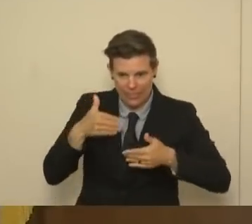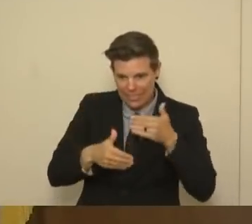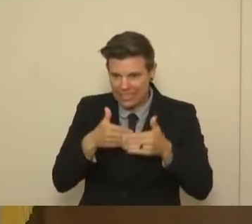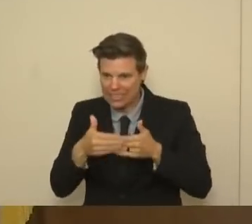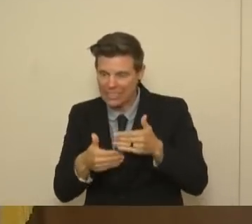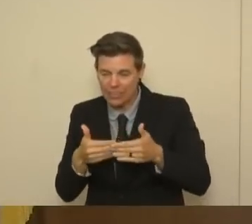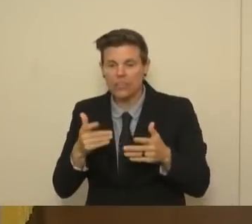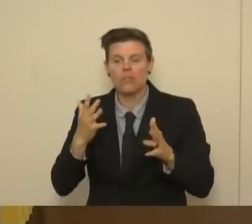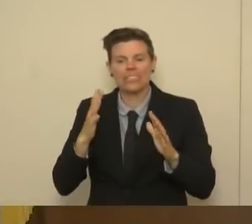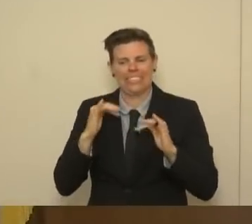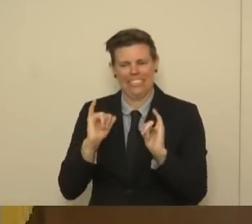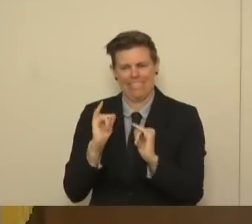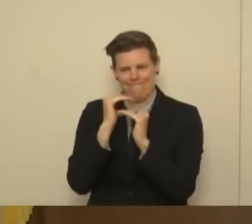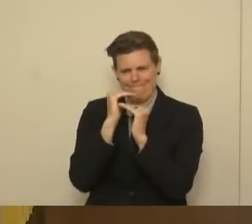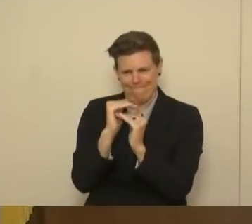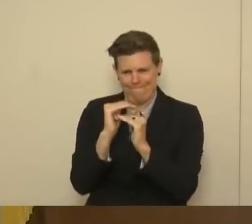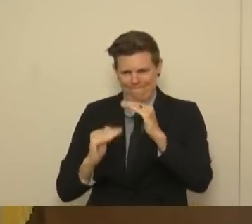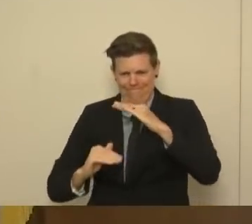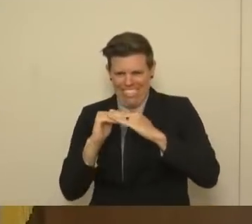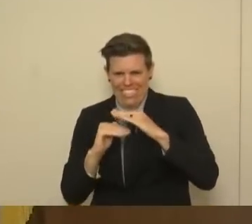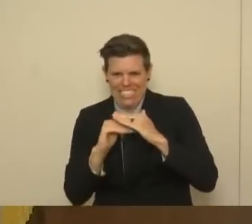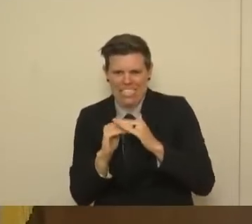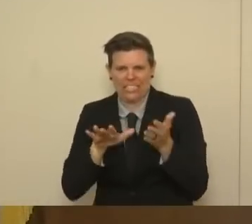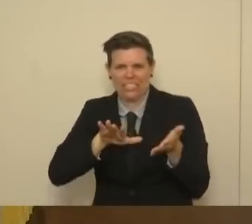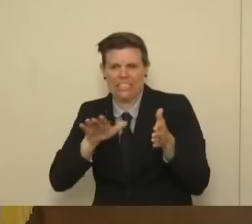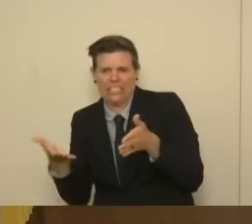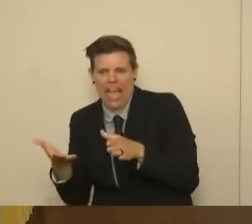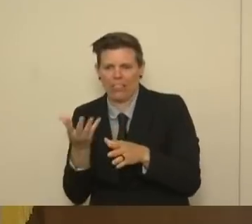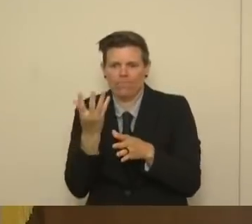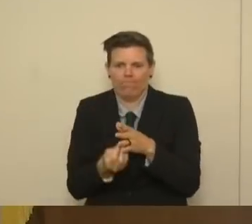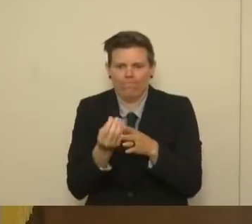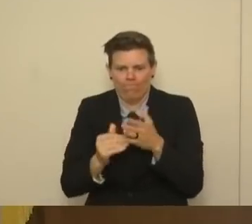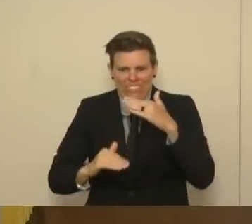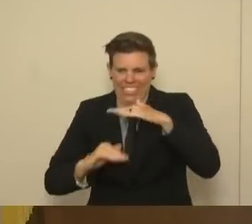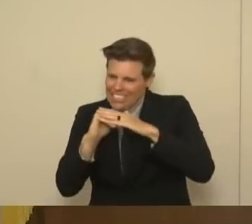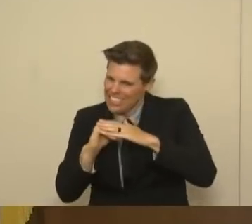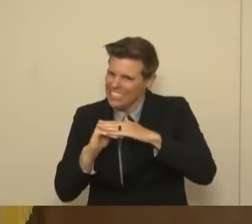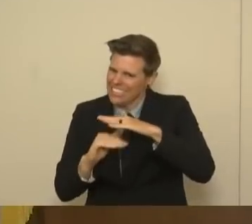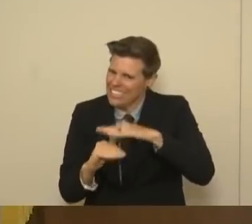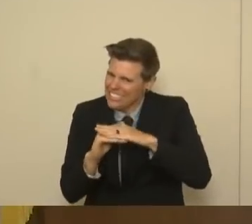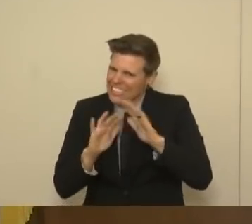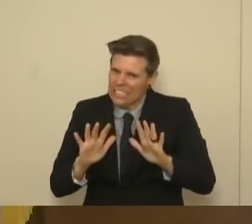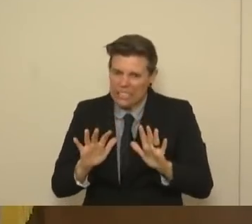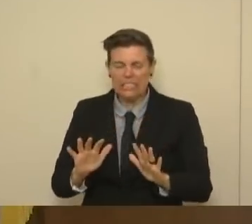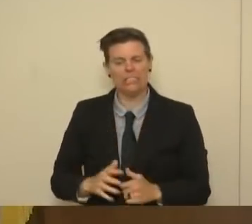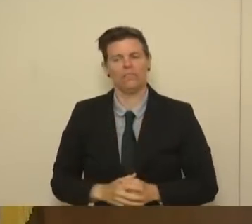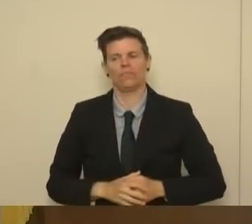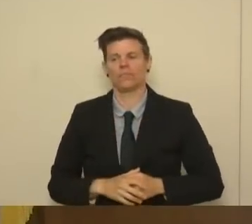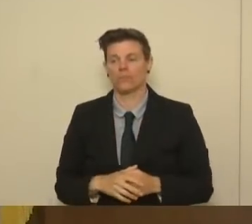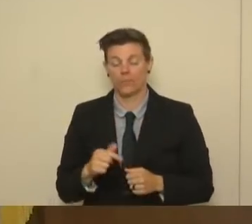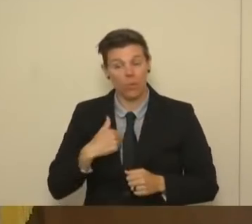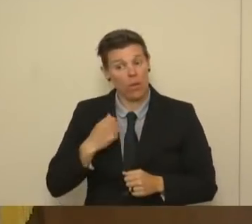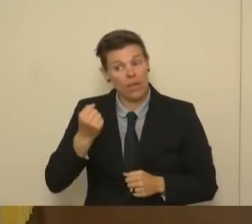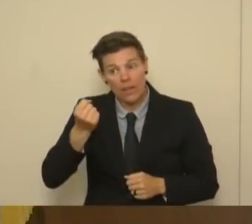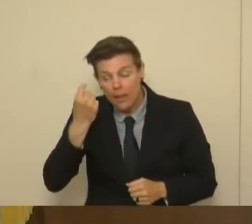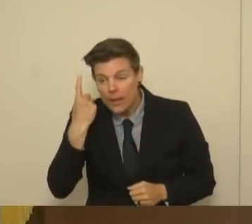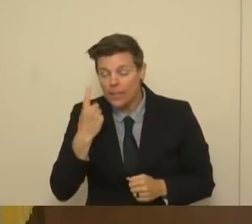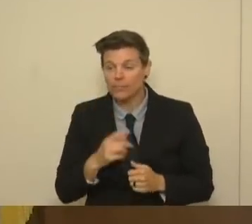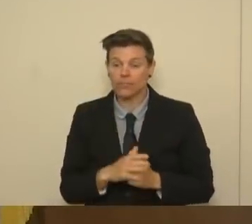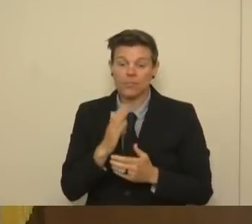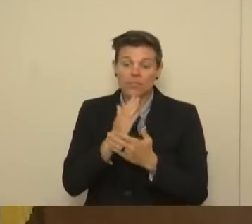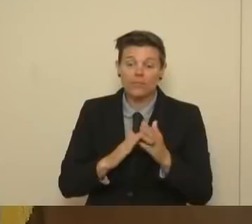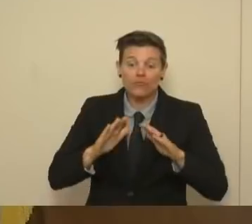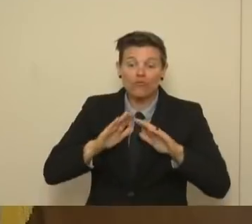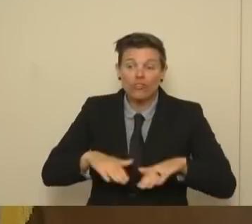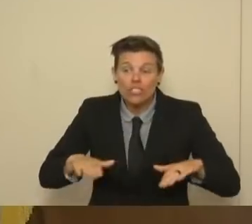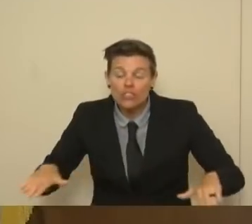build in these normal lives. And we do know that we do have kids who are not served because of our lack of